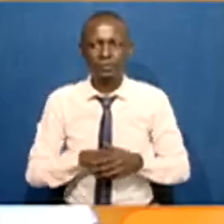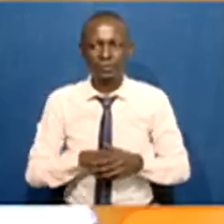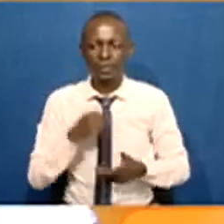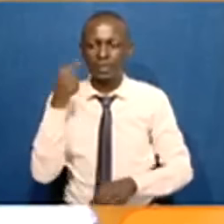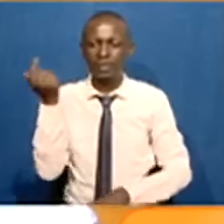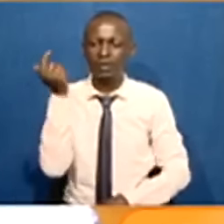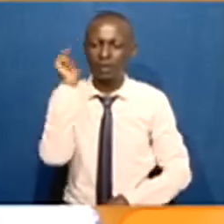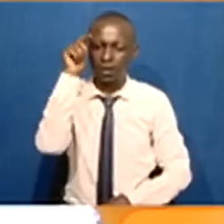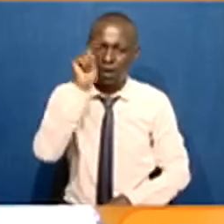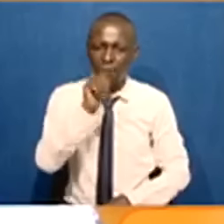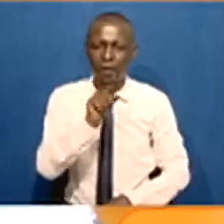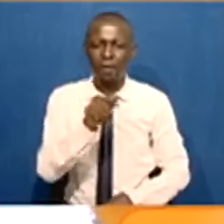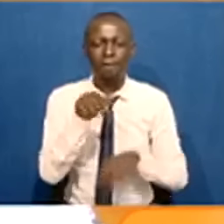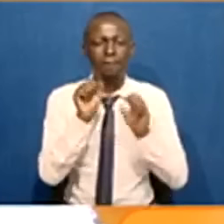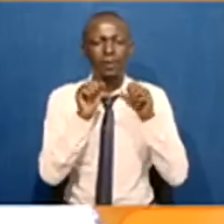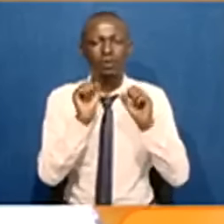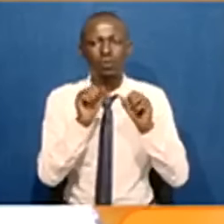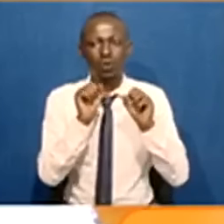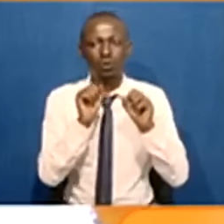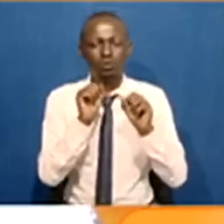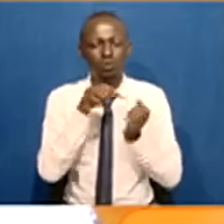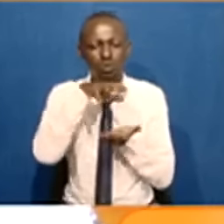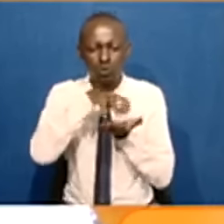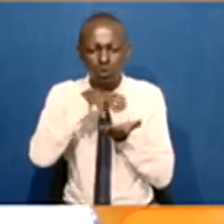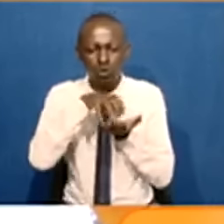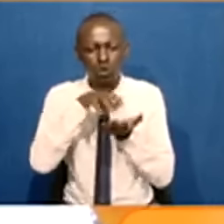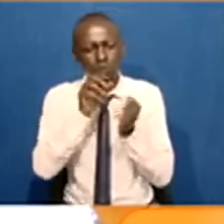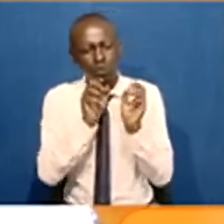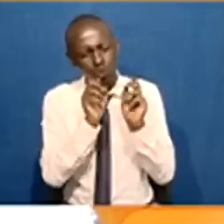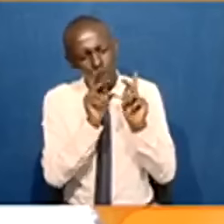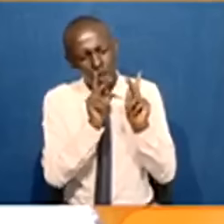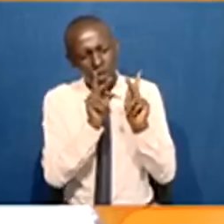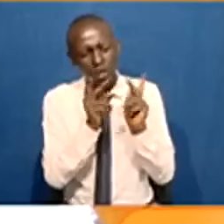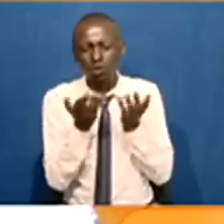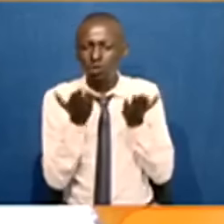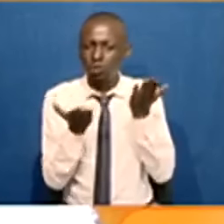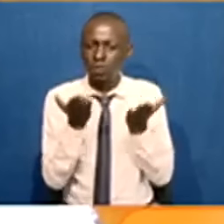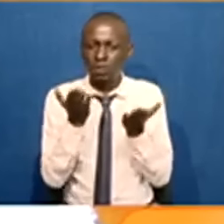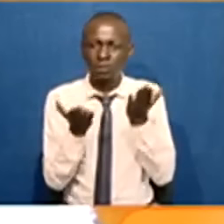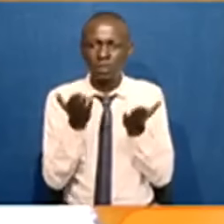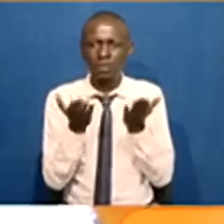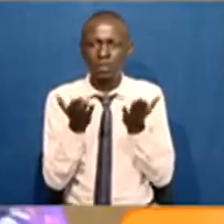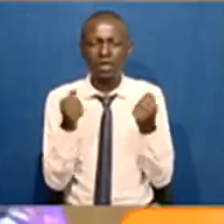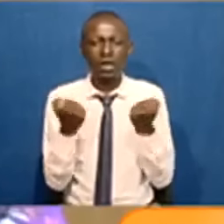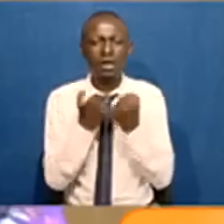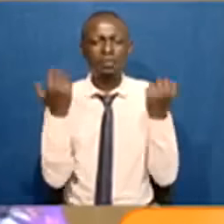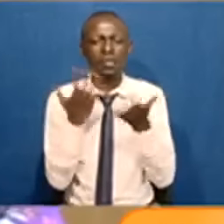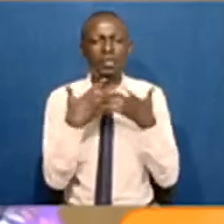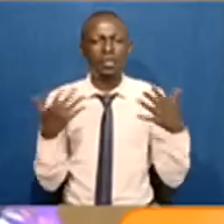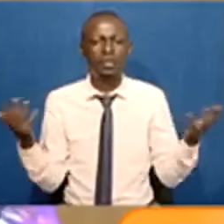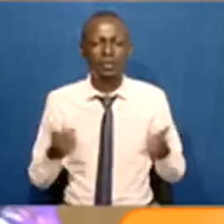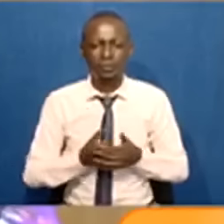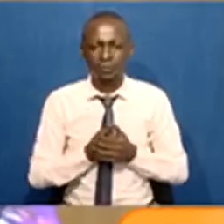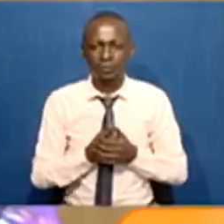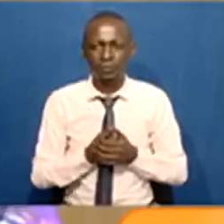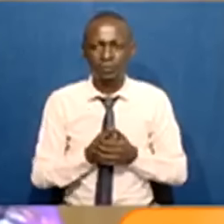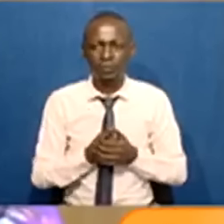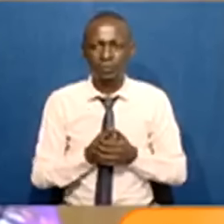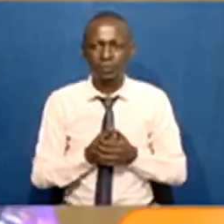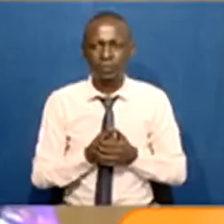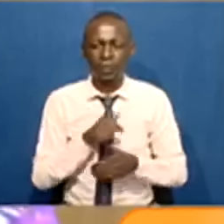and inquire to see if the status, if he's okay, or if there's anything that has happened to him. When we debrief, we are able